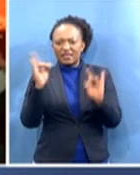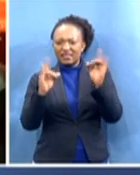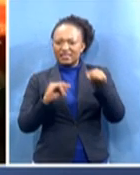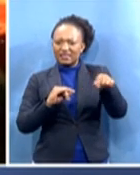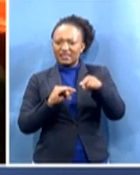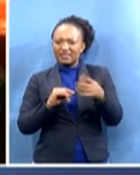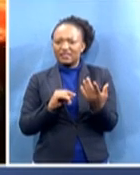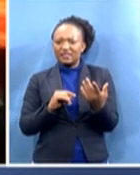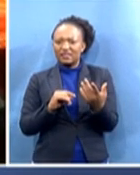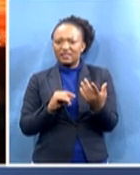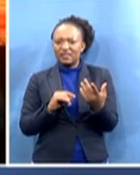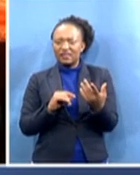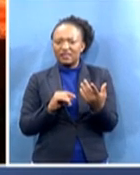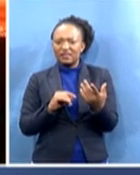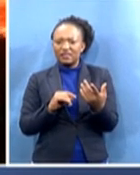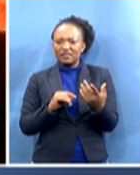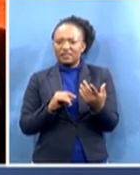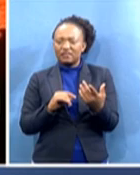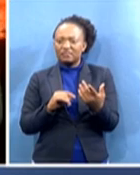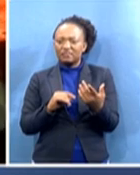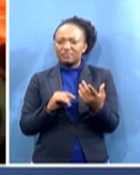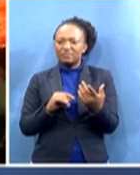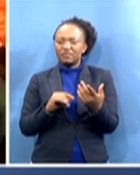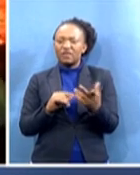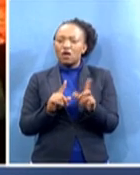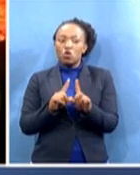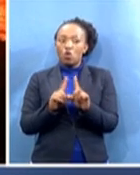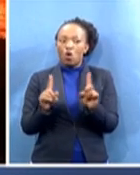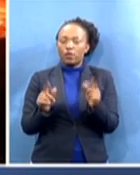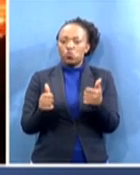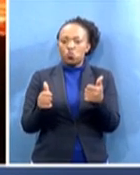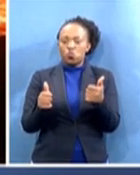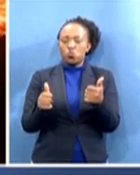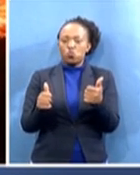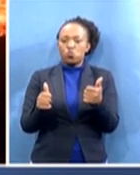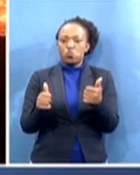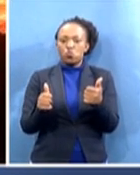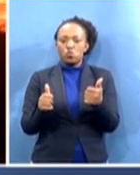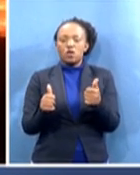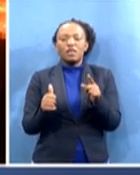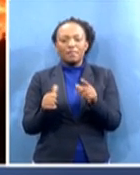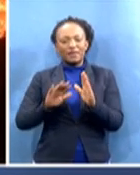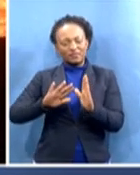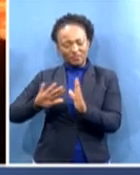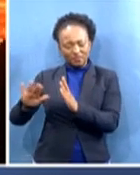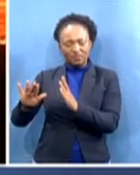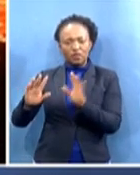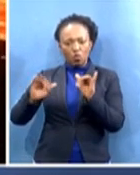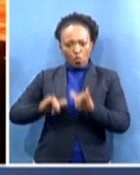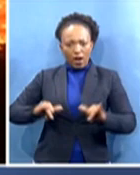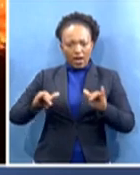it will be good for people to stay a bit out of the city where they've been safe, because we need to